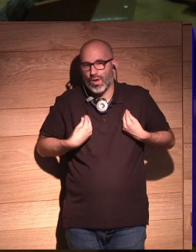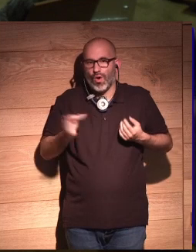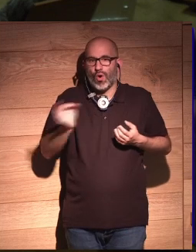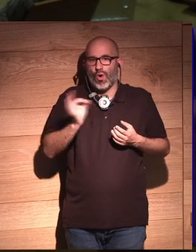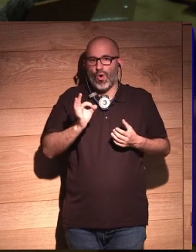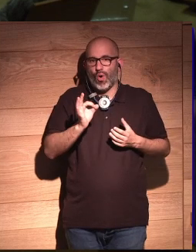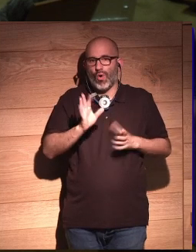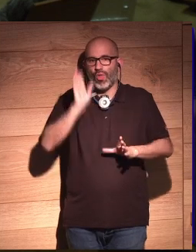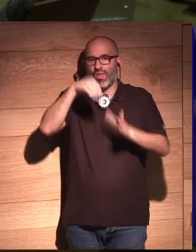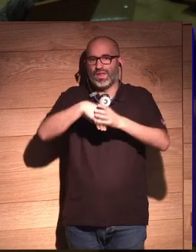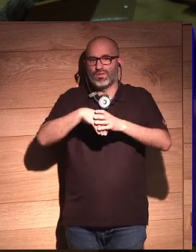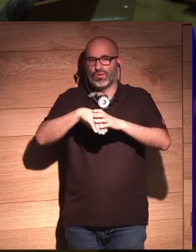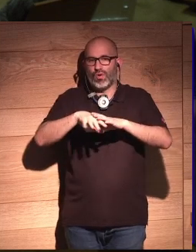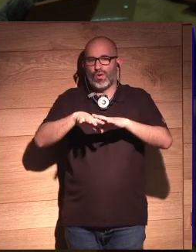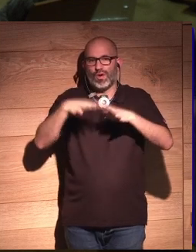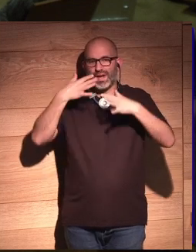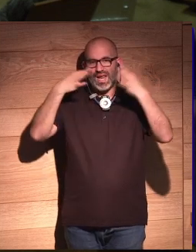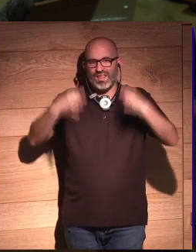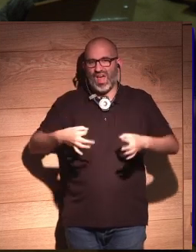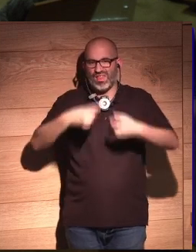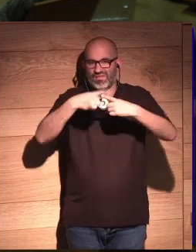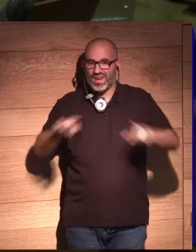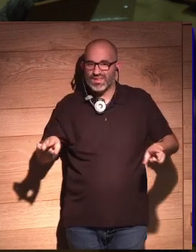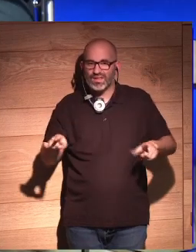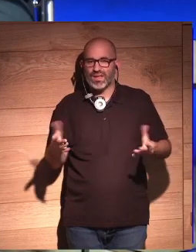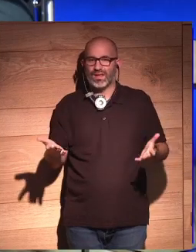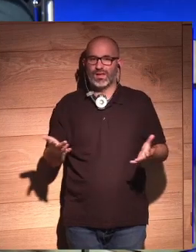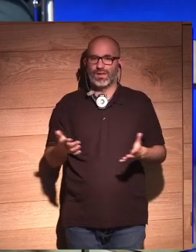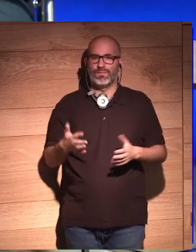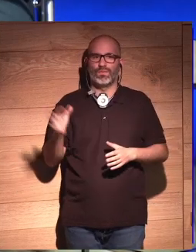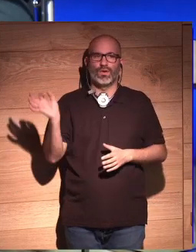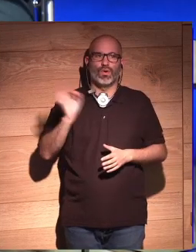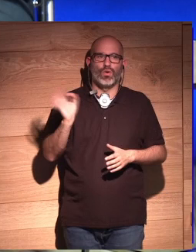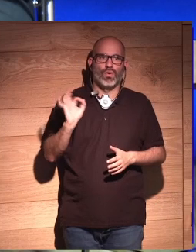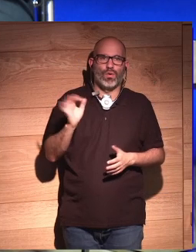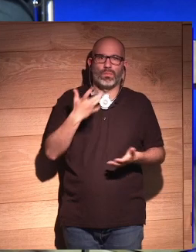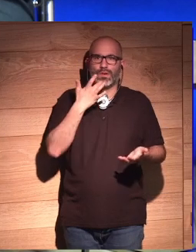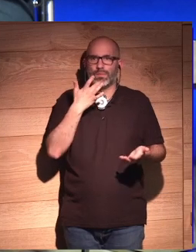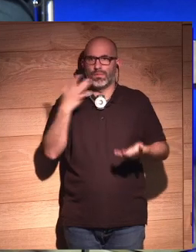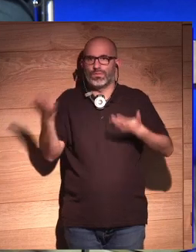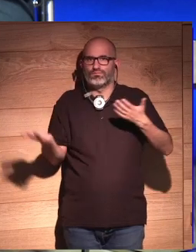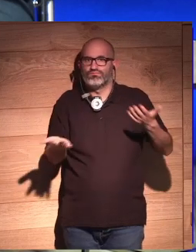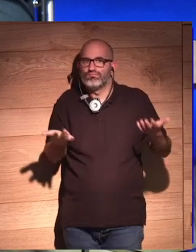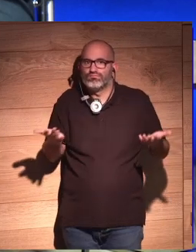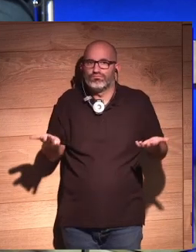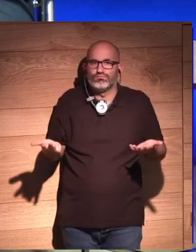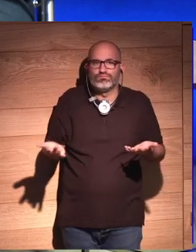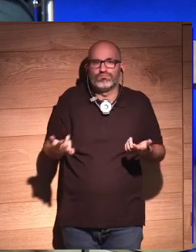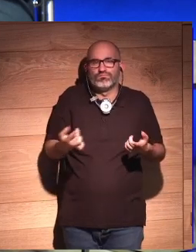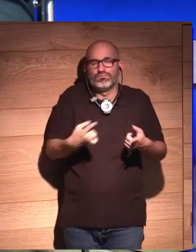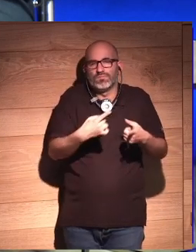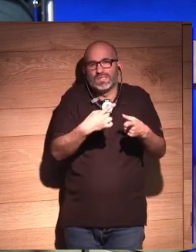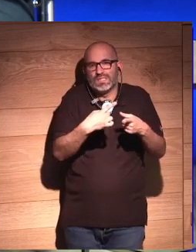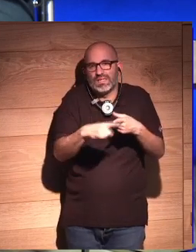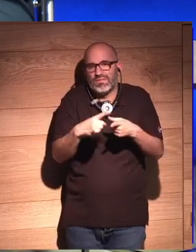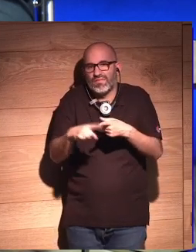able to own a completely different point of view. So like sectors of humankind that are underrepresented